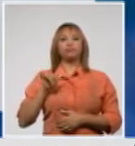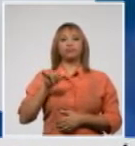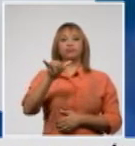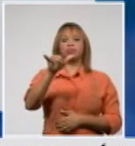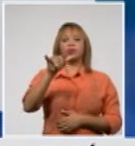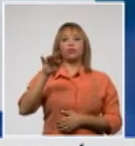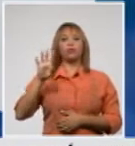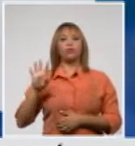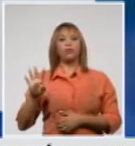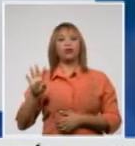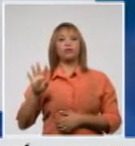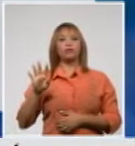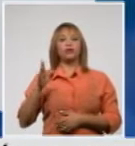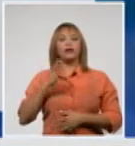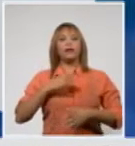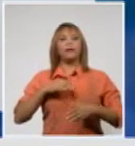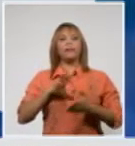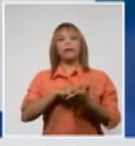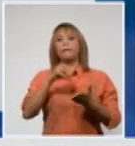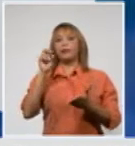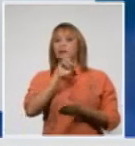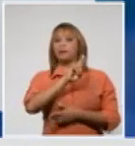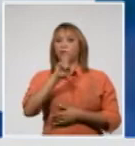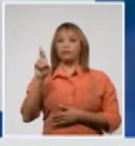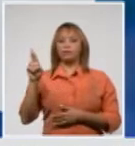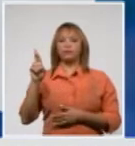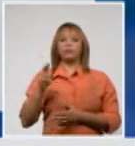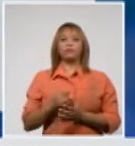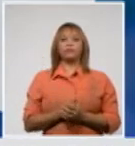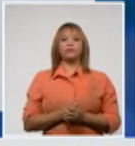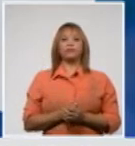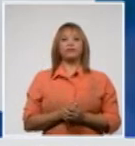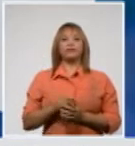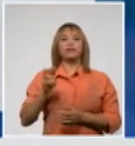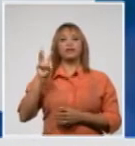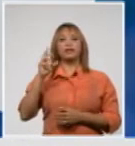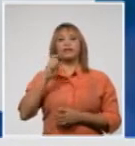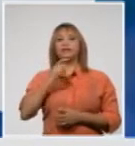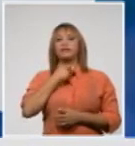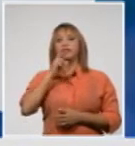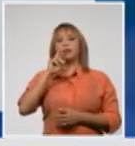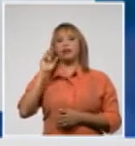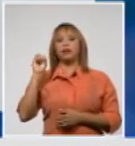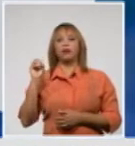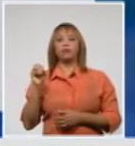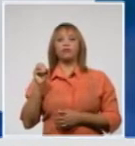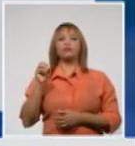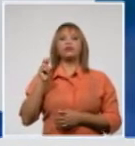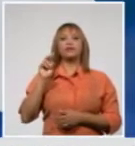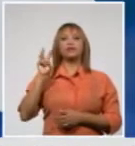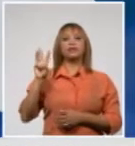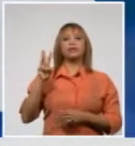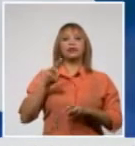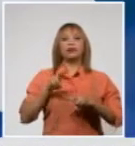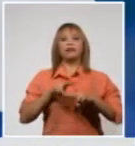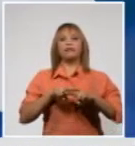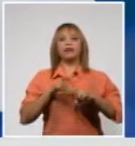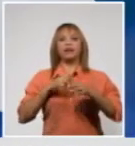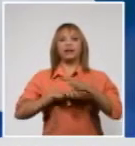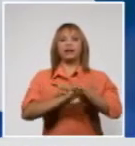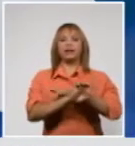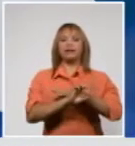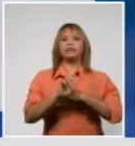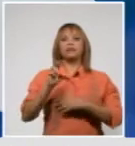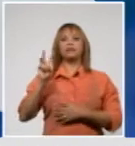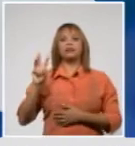Cerro, Habana del Este, and Centro Habana, 2 from Regla, and Cotorro,